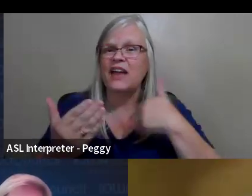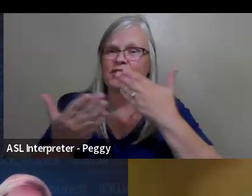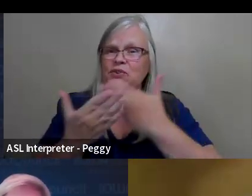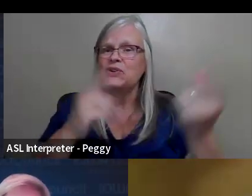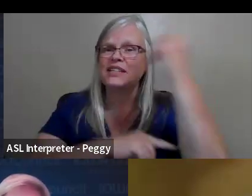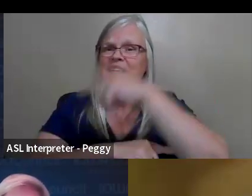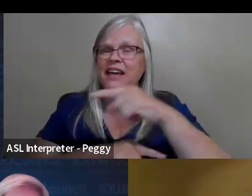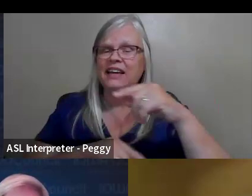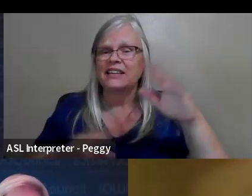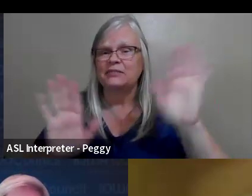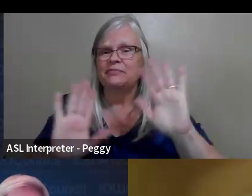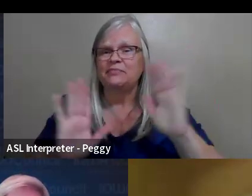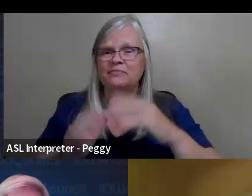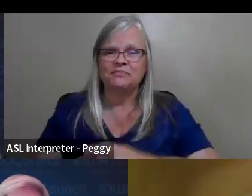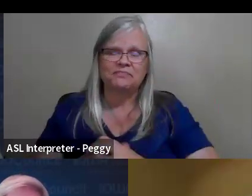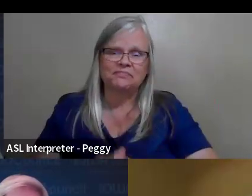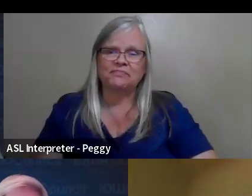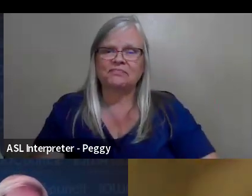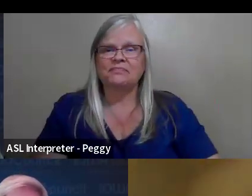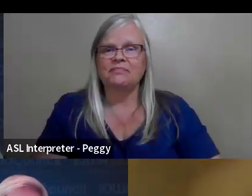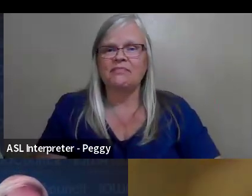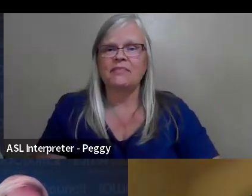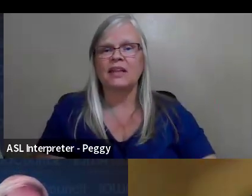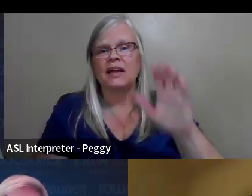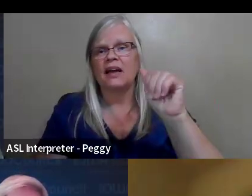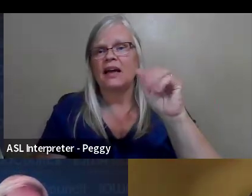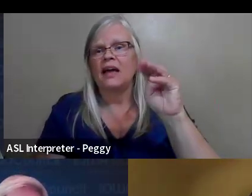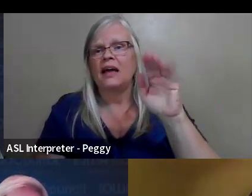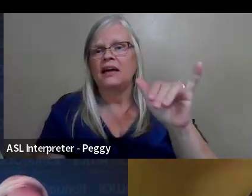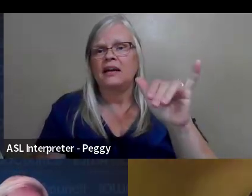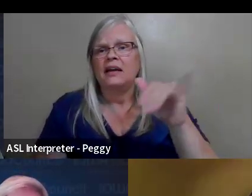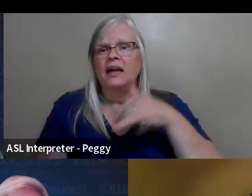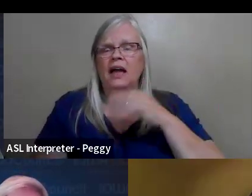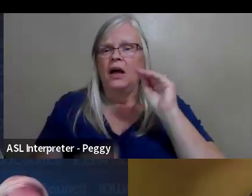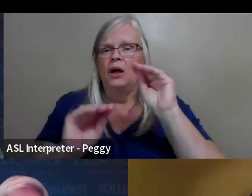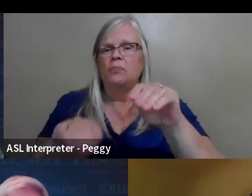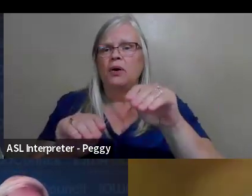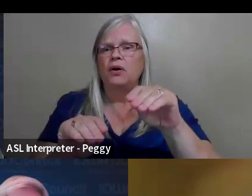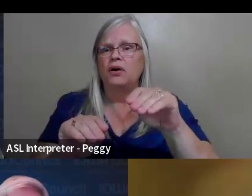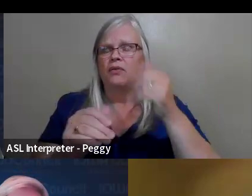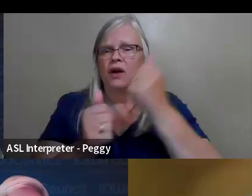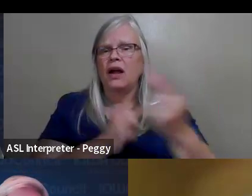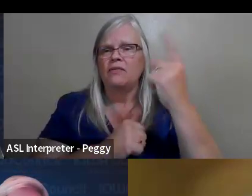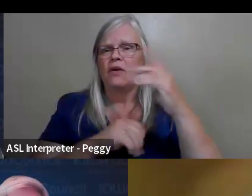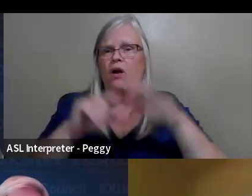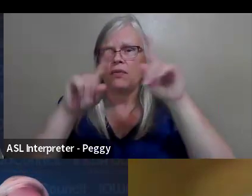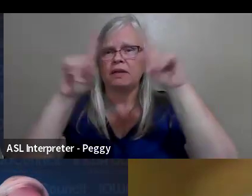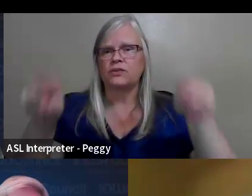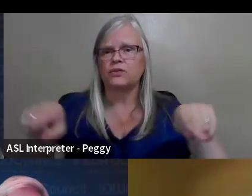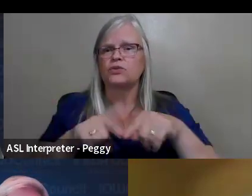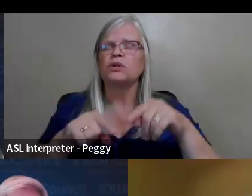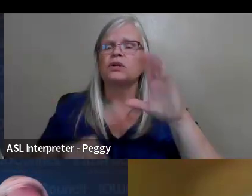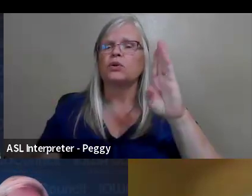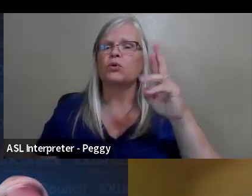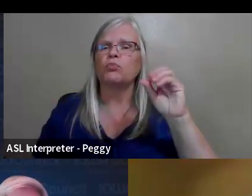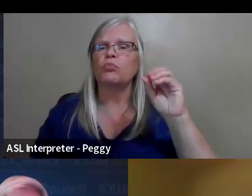everyone. Thank you. Hey, I just put up for everybody on the screen, as Brooke mentioned,